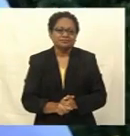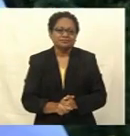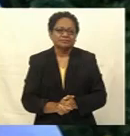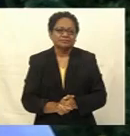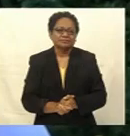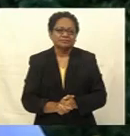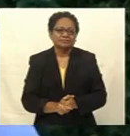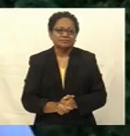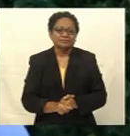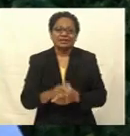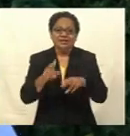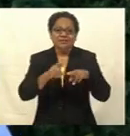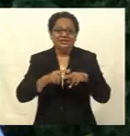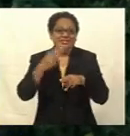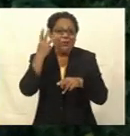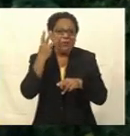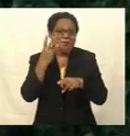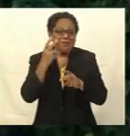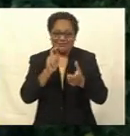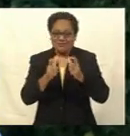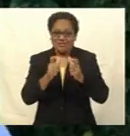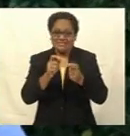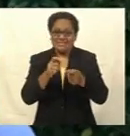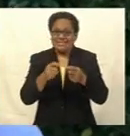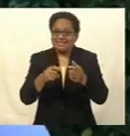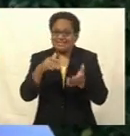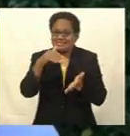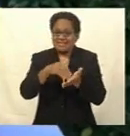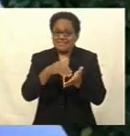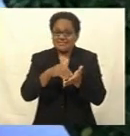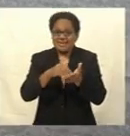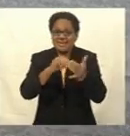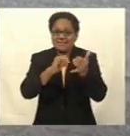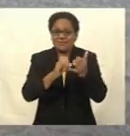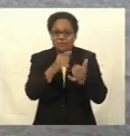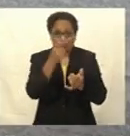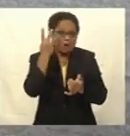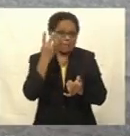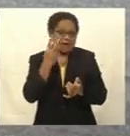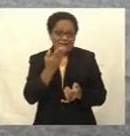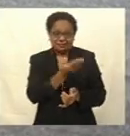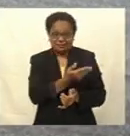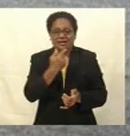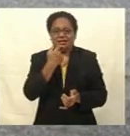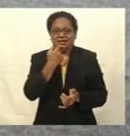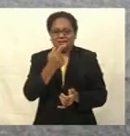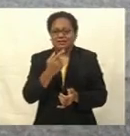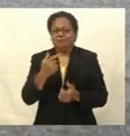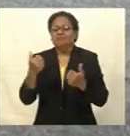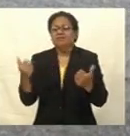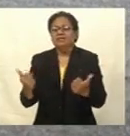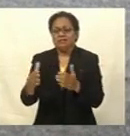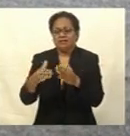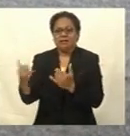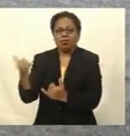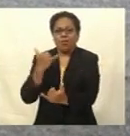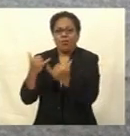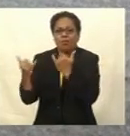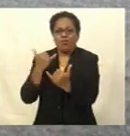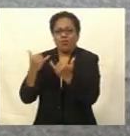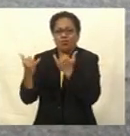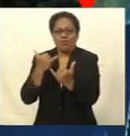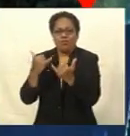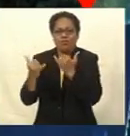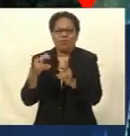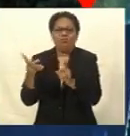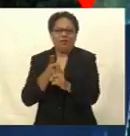1560. Fiji Women Crisis Center Coordinator Shamima Ali says there is a surge in calls on the helpline. From the 19th